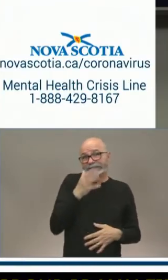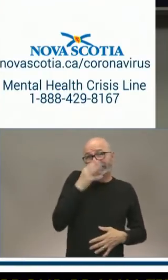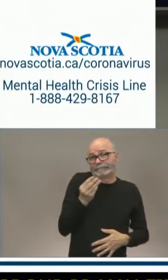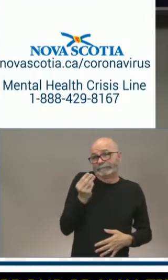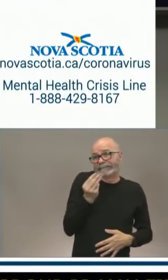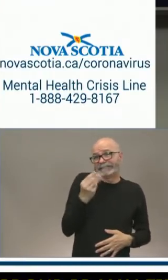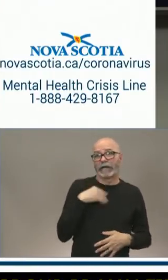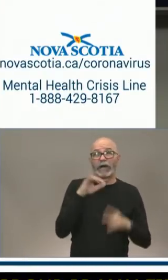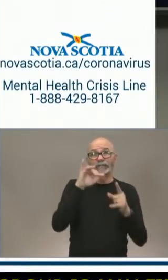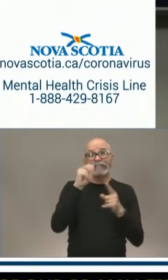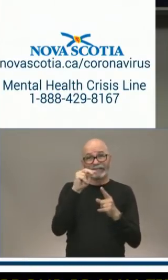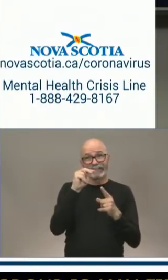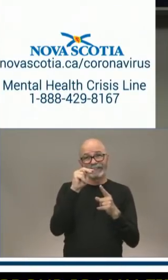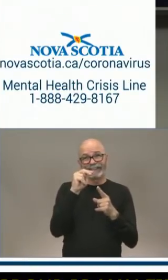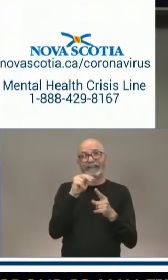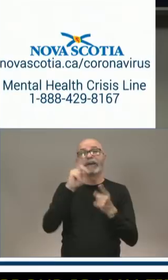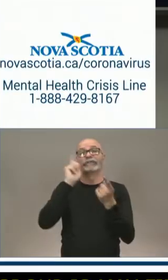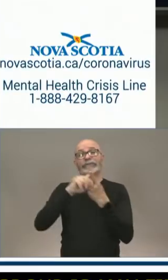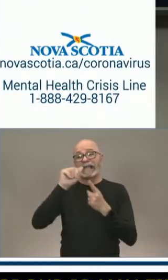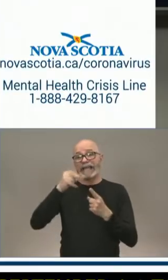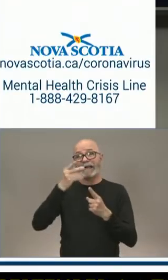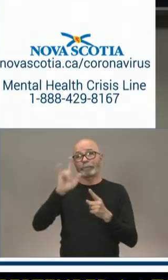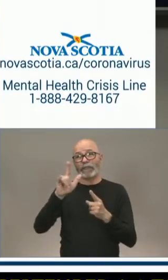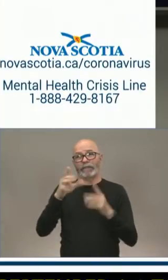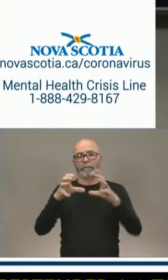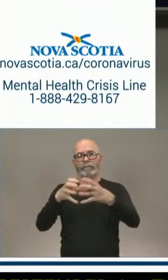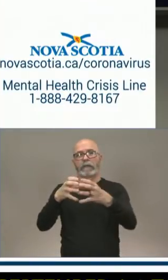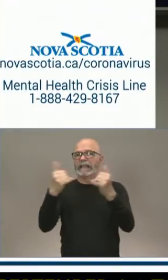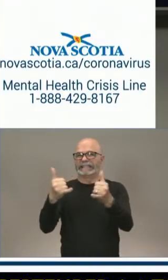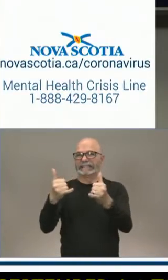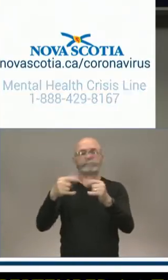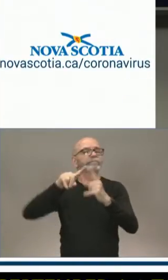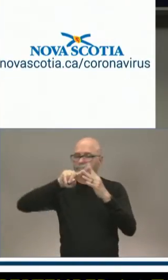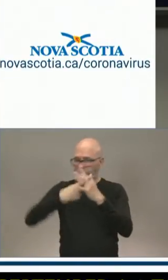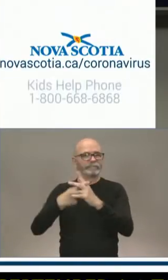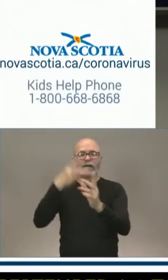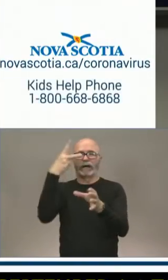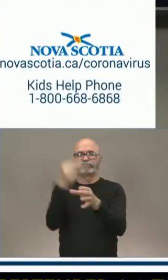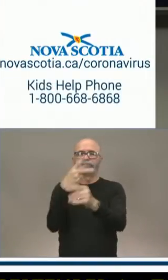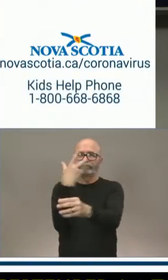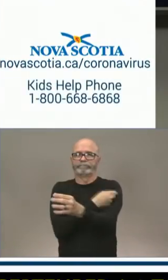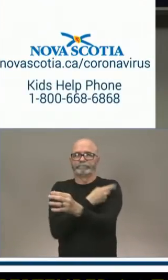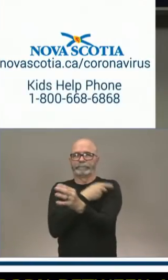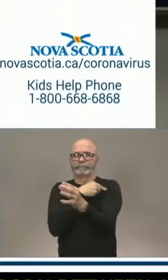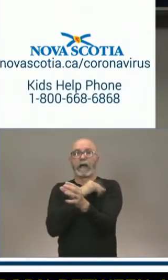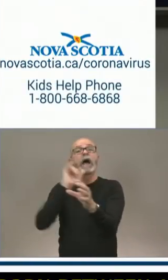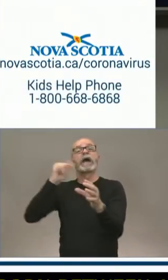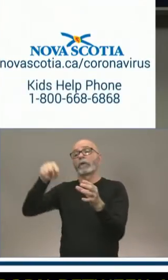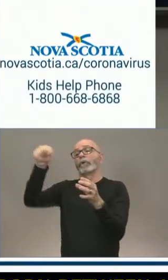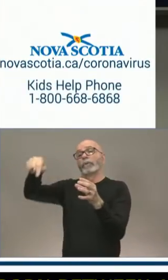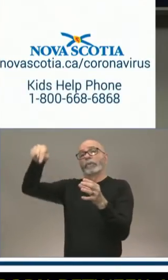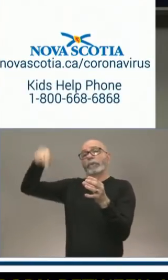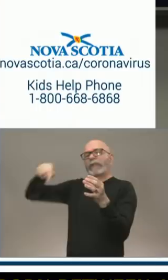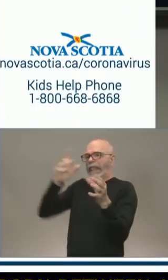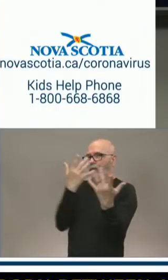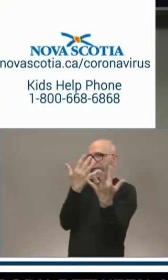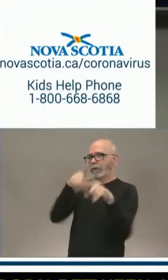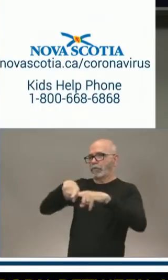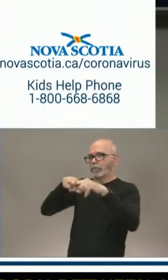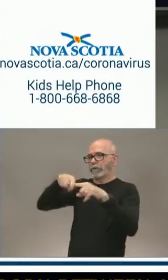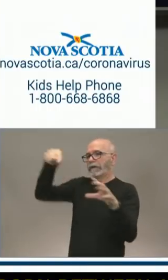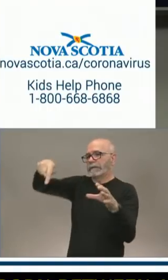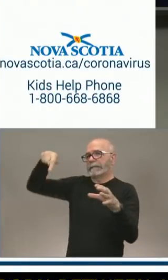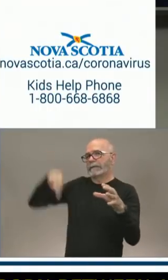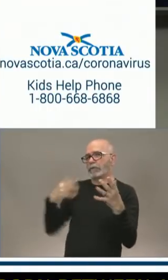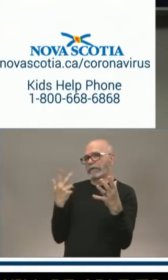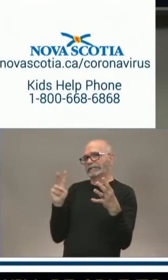January and April will be able to book their appointments. Booking appointments for the 2 other groups with later birth months will open